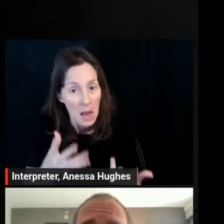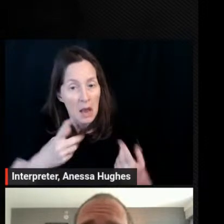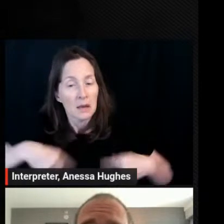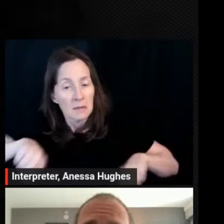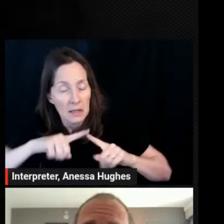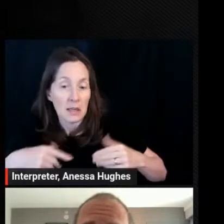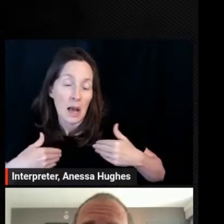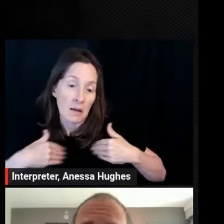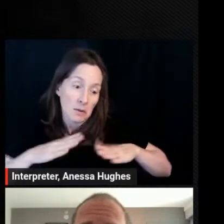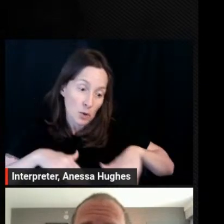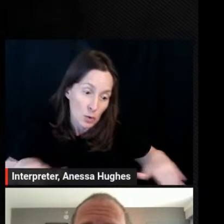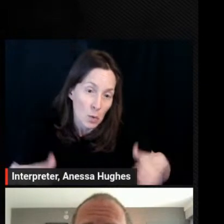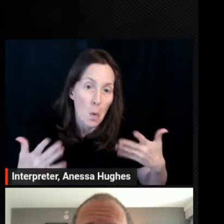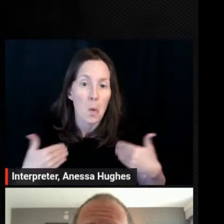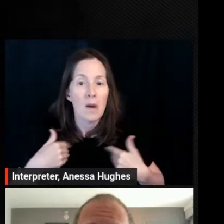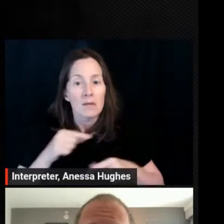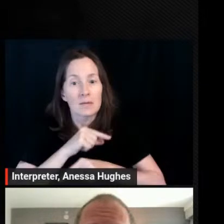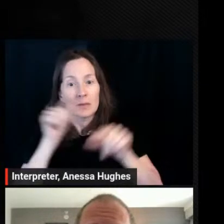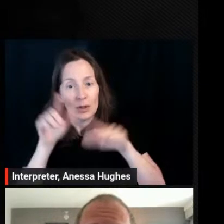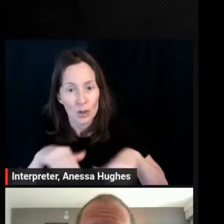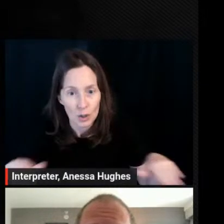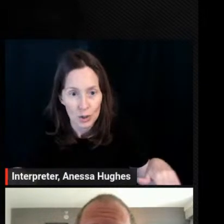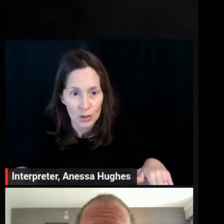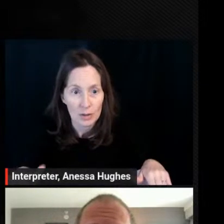have a 9-year-old and a 7-year-old.